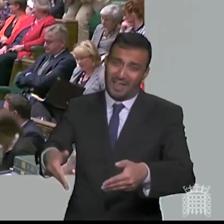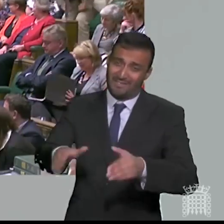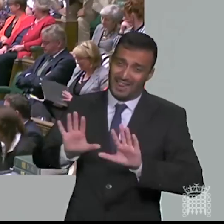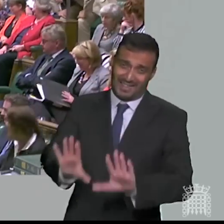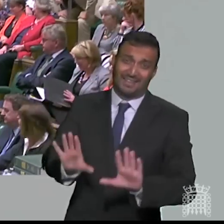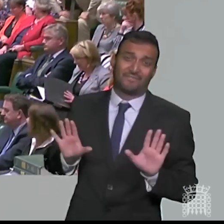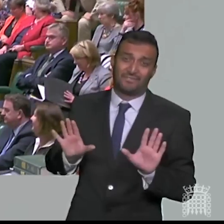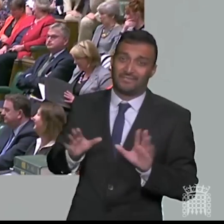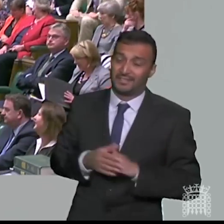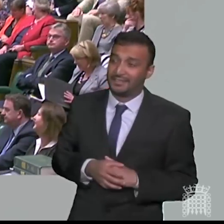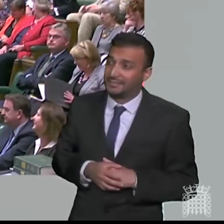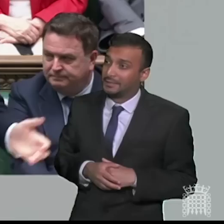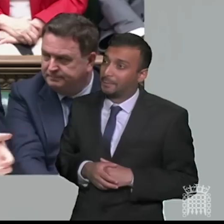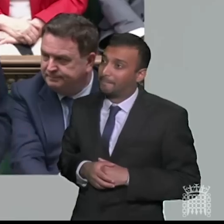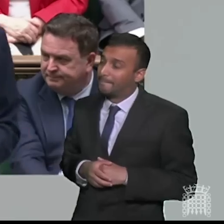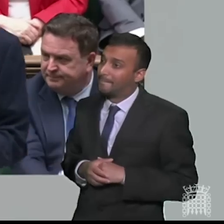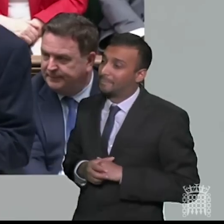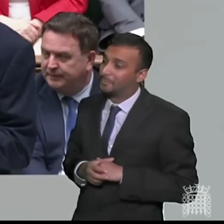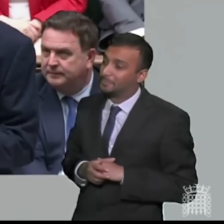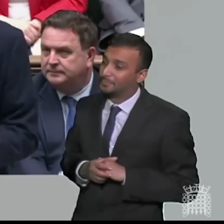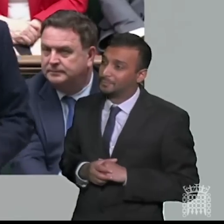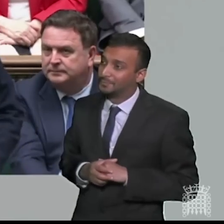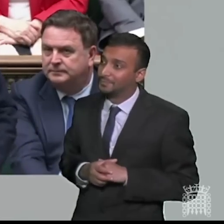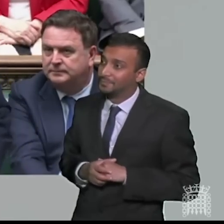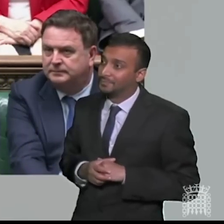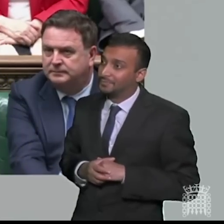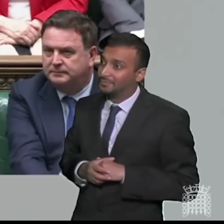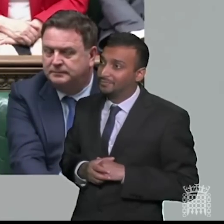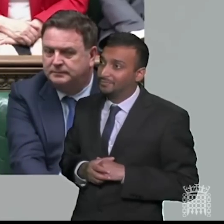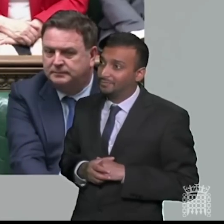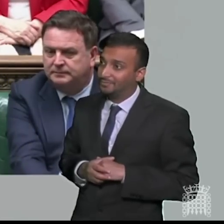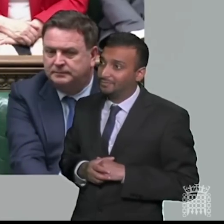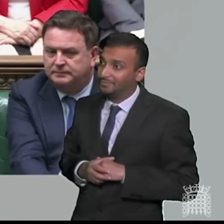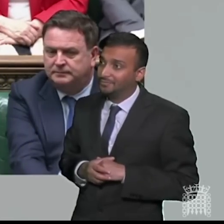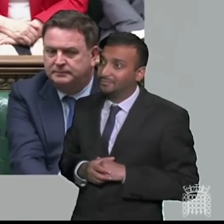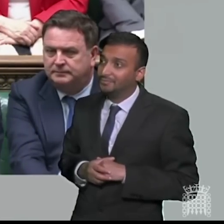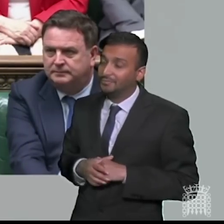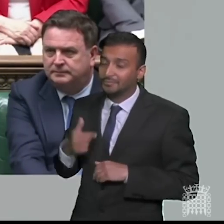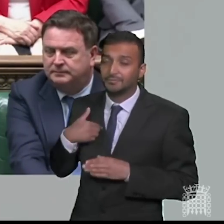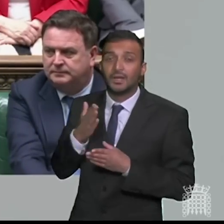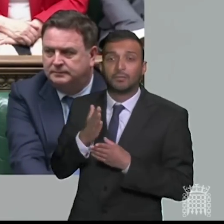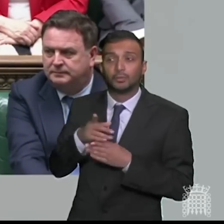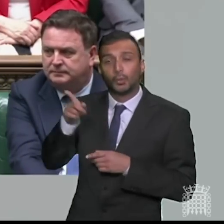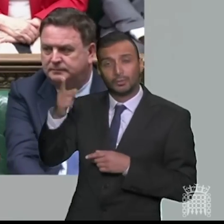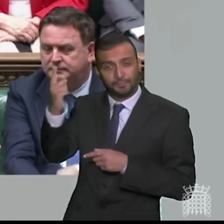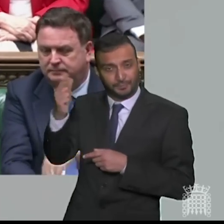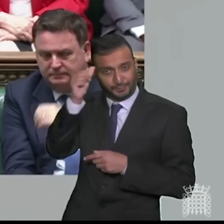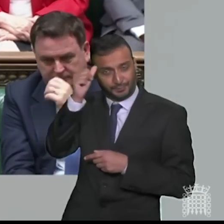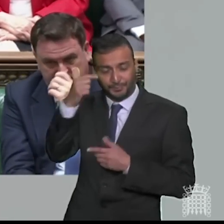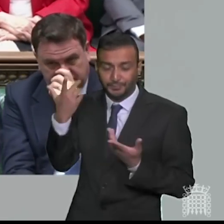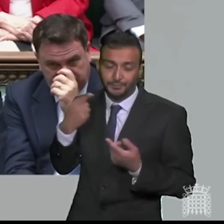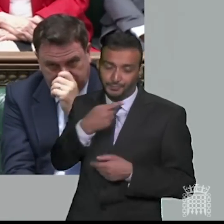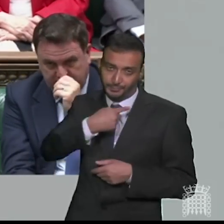Well, I think my honourable friend knows that we do have to take action to address